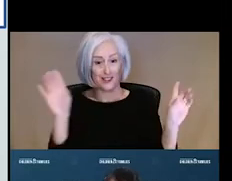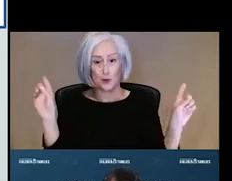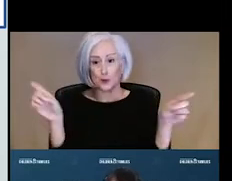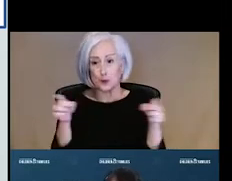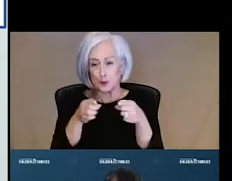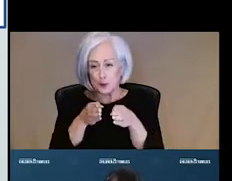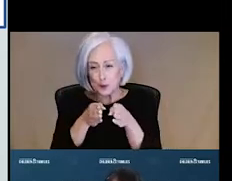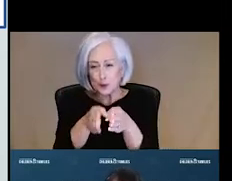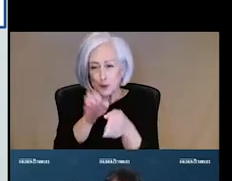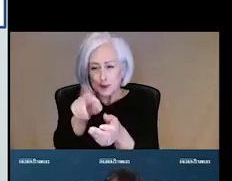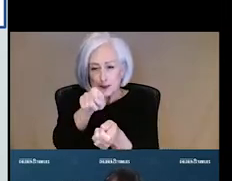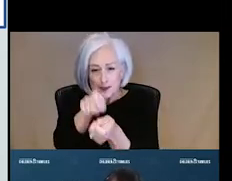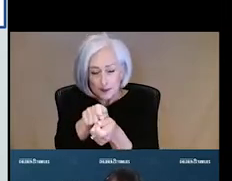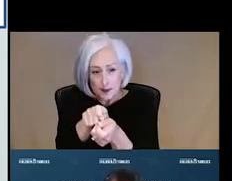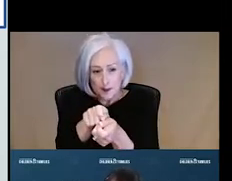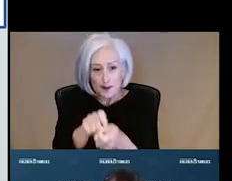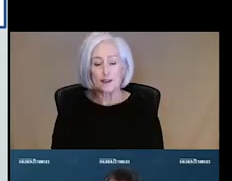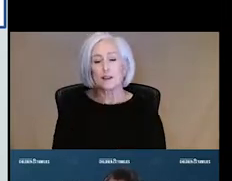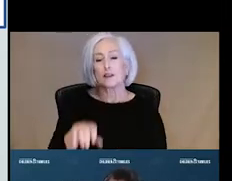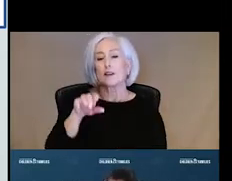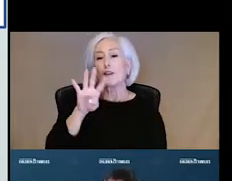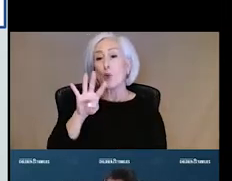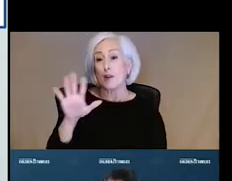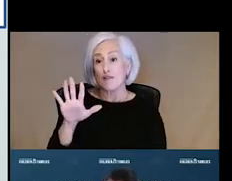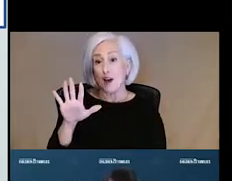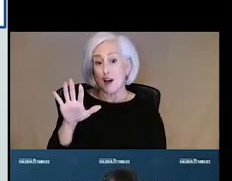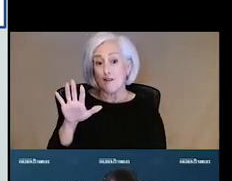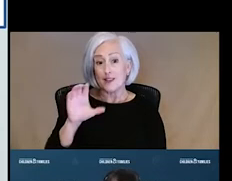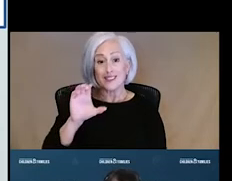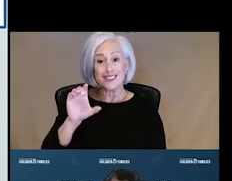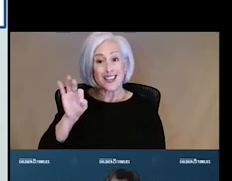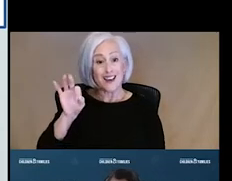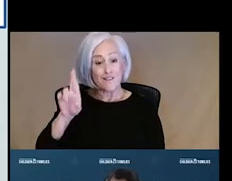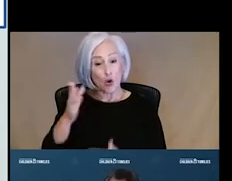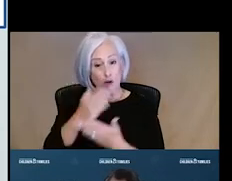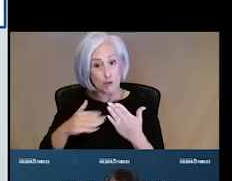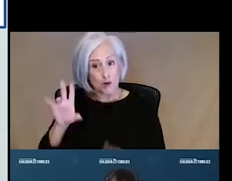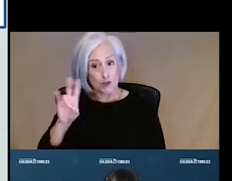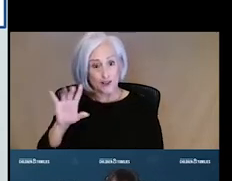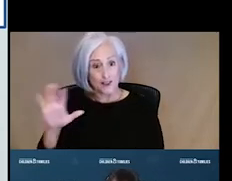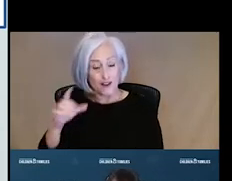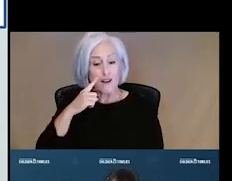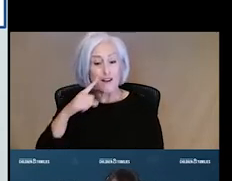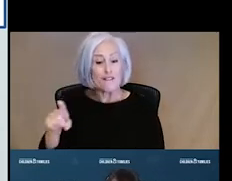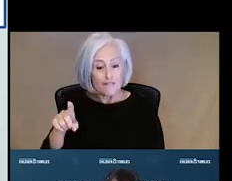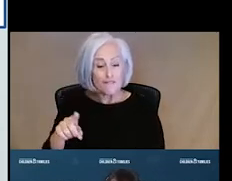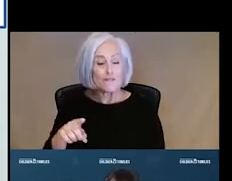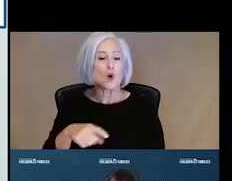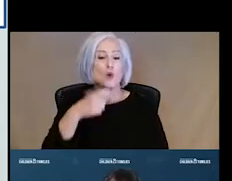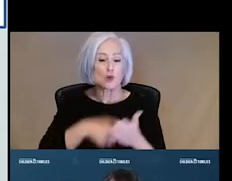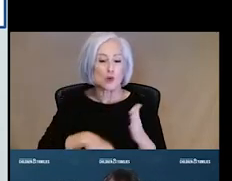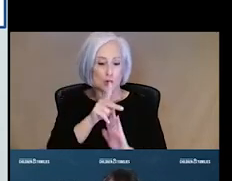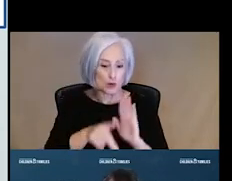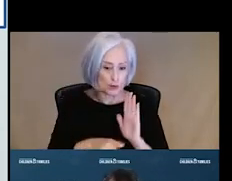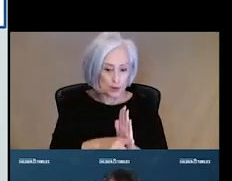45, Part 75 of the CFR covers the administrative requirements, cost principles, and audit requirements for